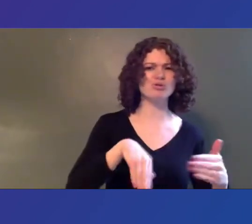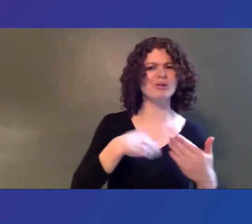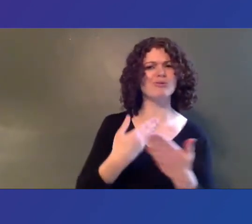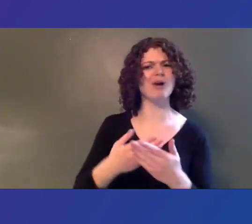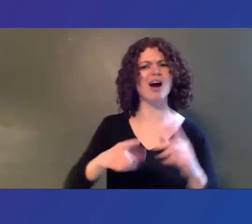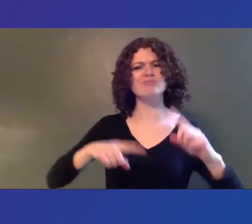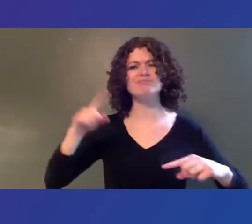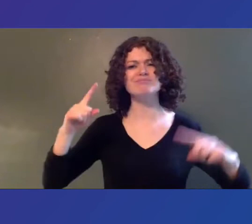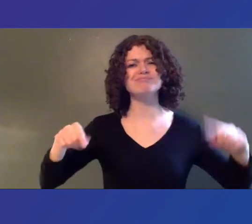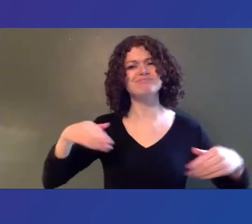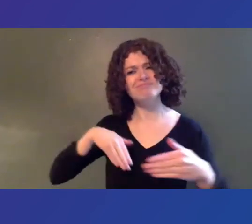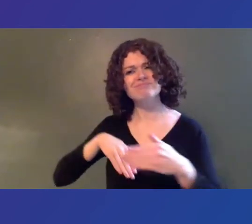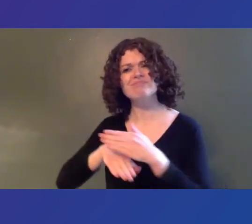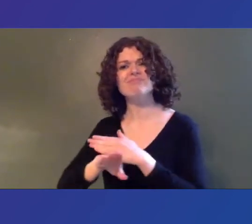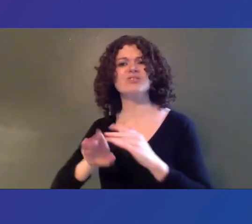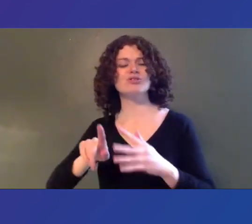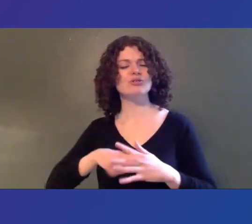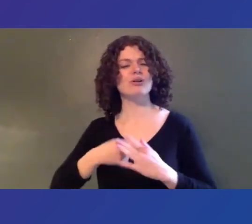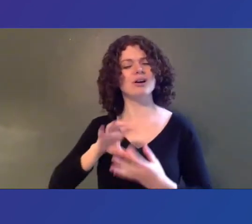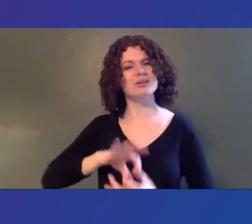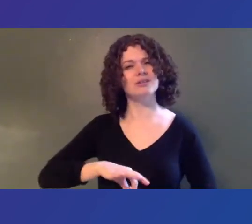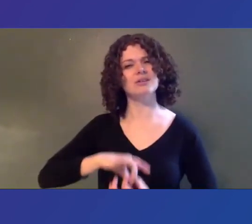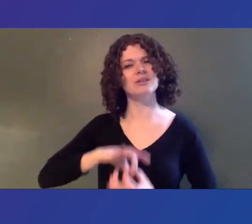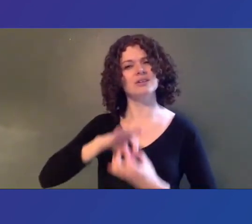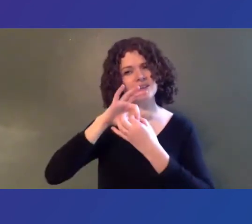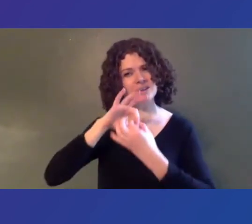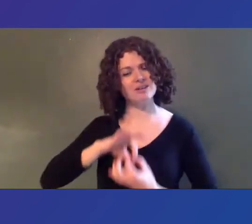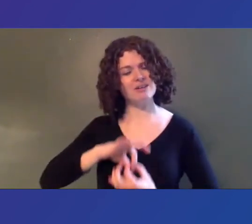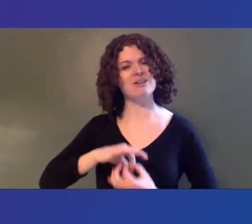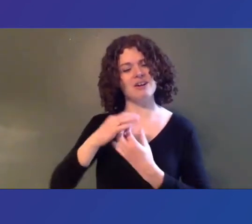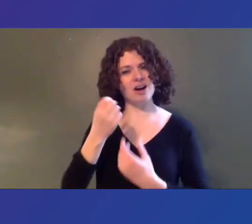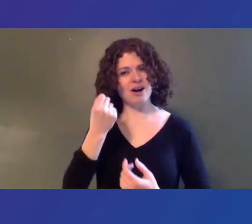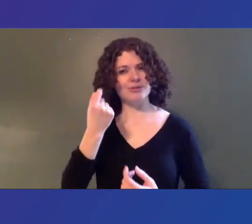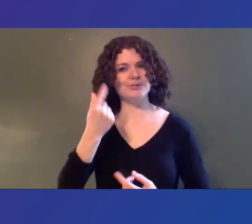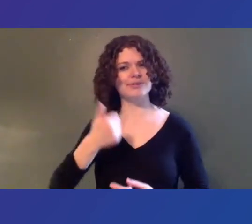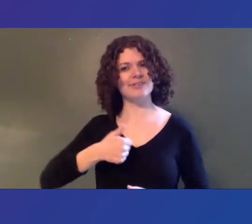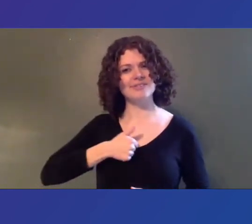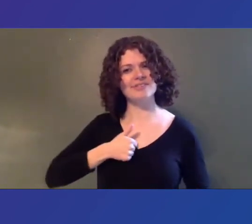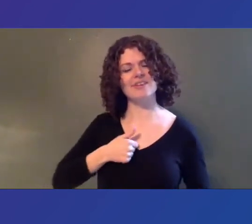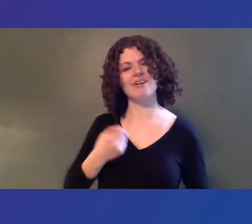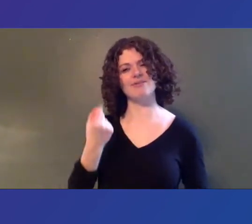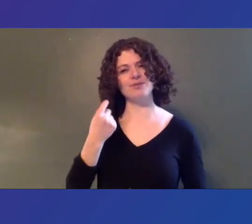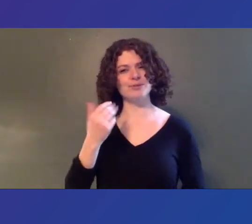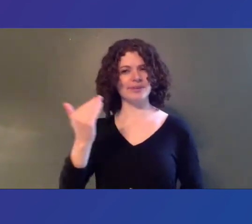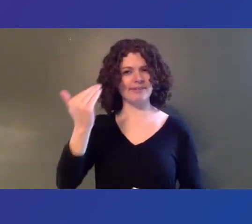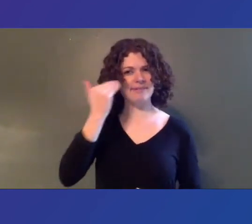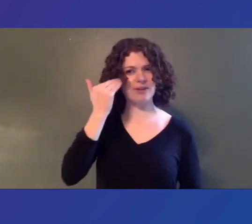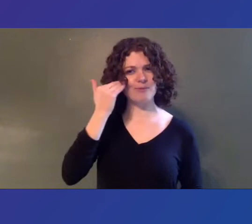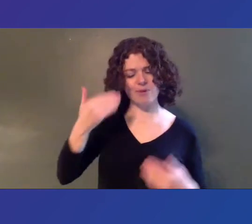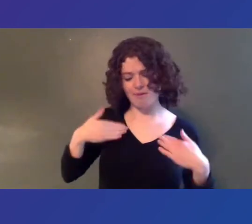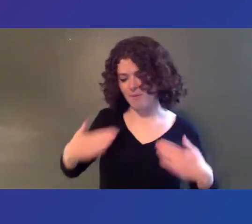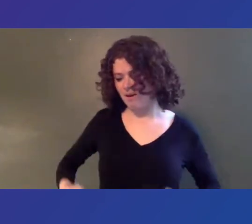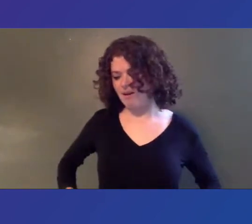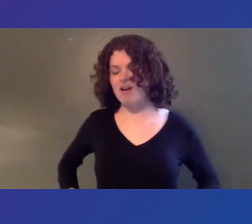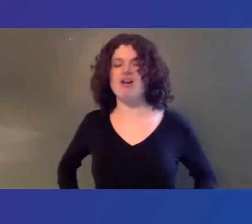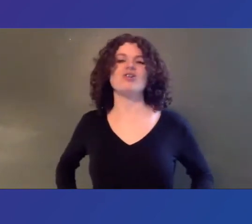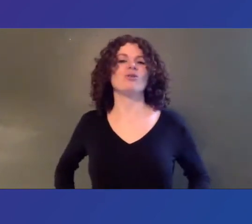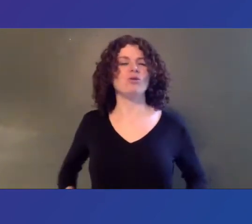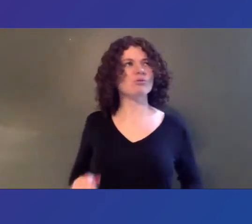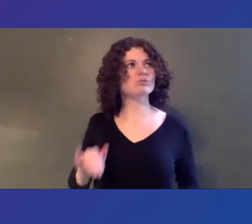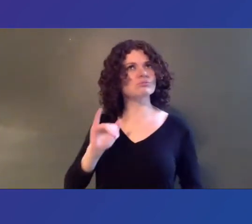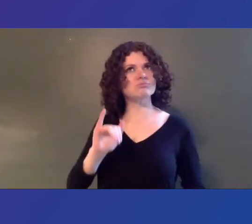And I think once you have that, you can ground yourself in that way in your body and then in relation to other people, then you can start to think, oh,